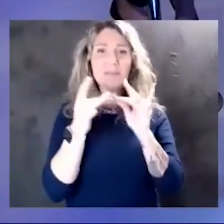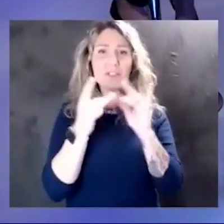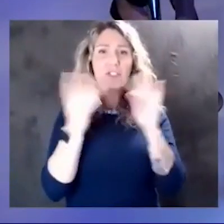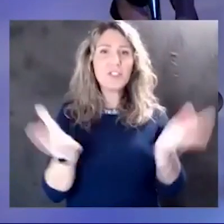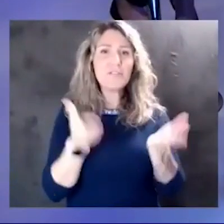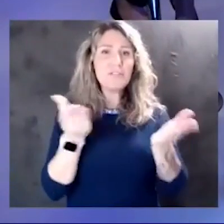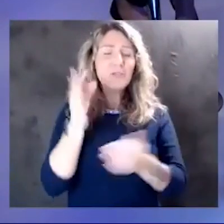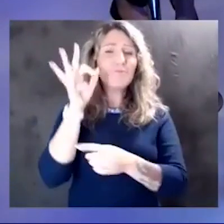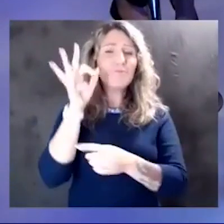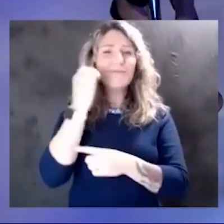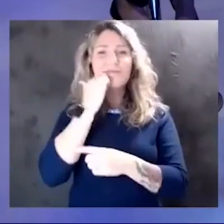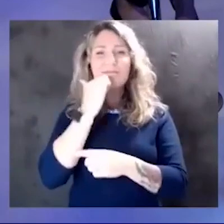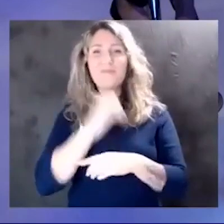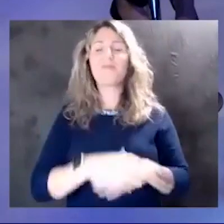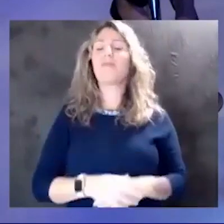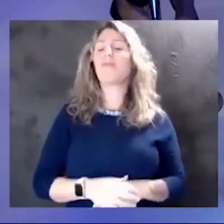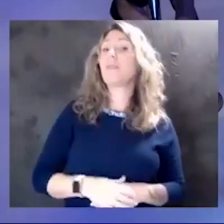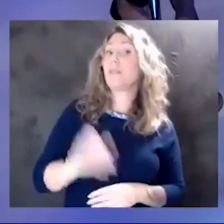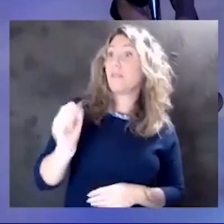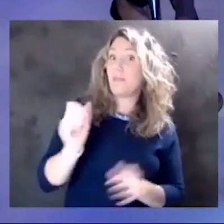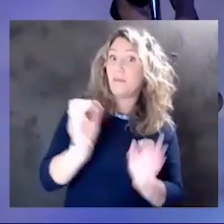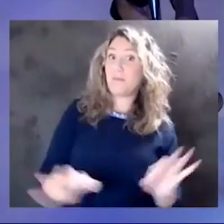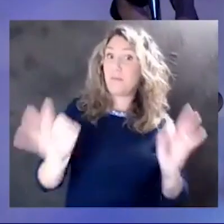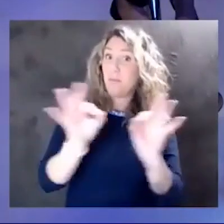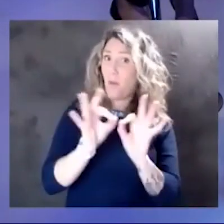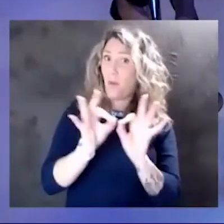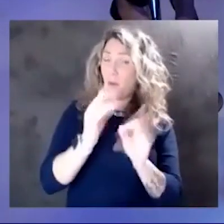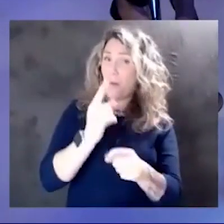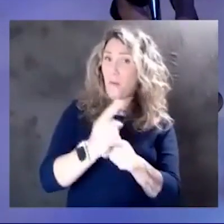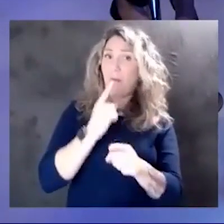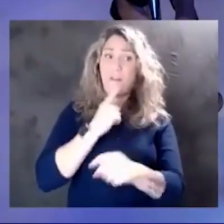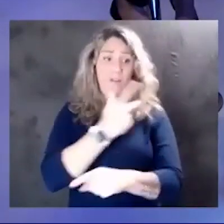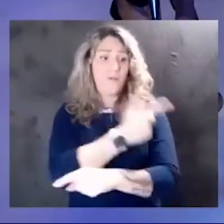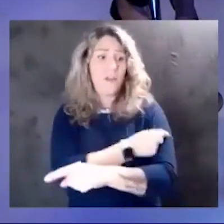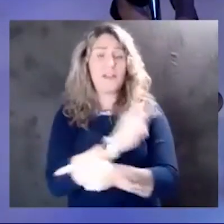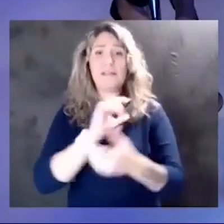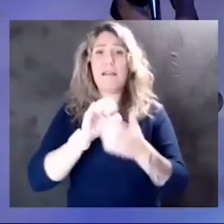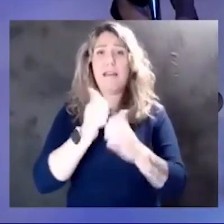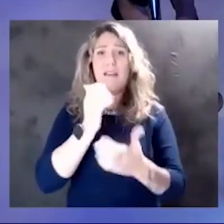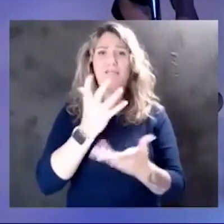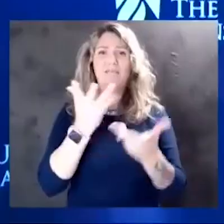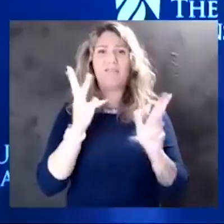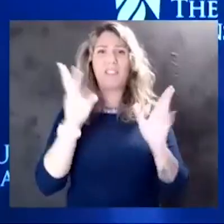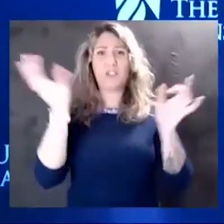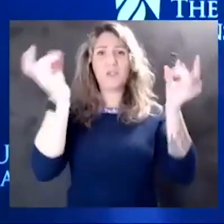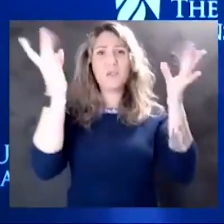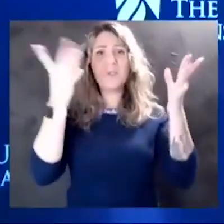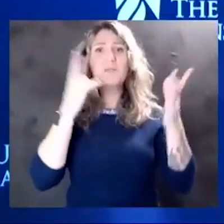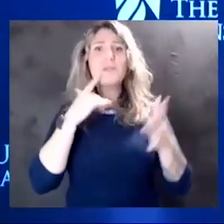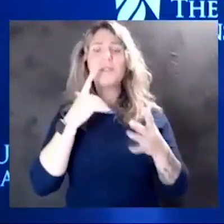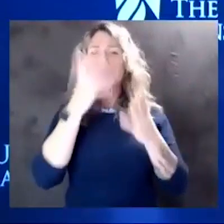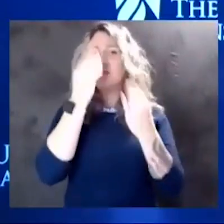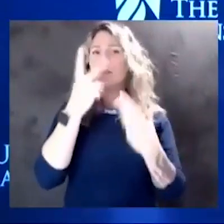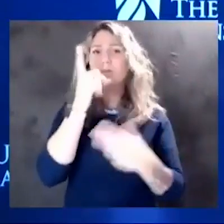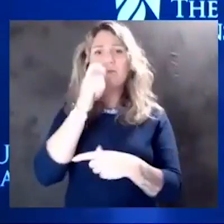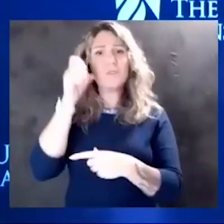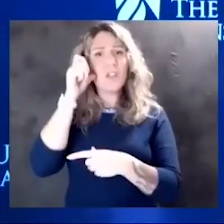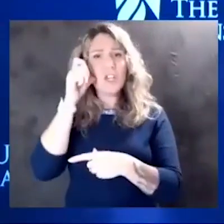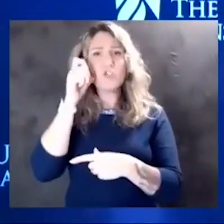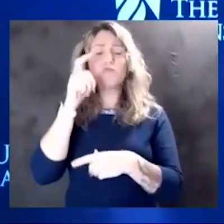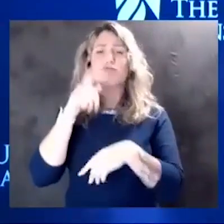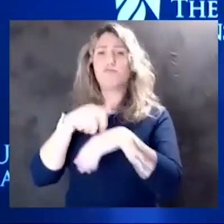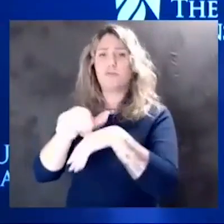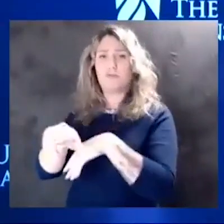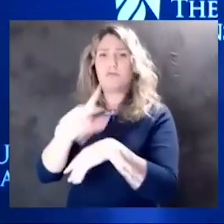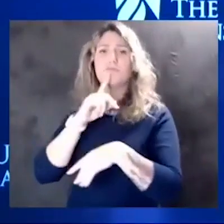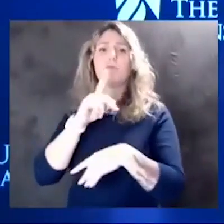And it is so important, right? Because we know that vaccination is really the way out of the crisis. We want to share some information with you. Yesterday we referenced one of our concerns